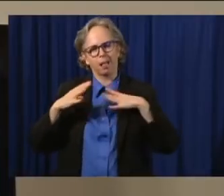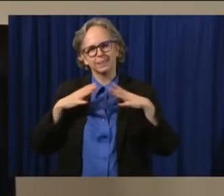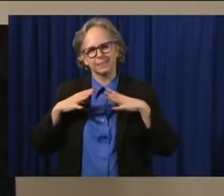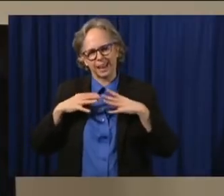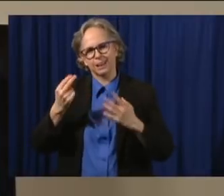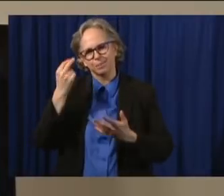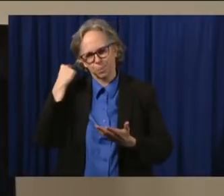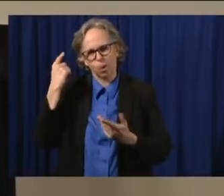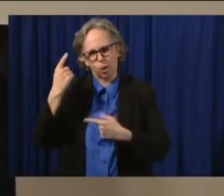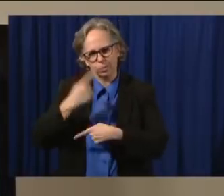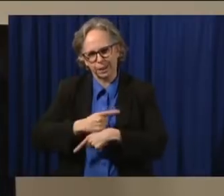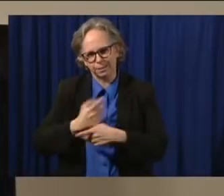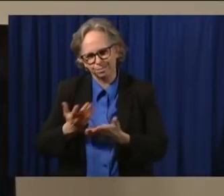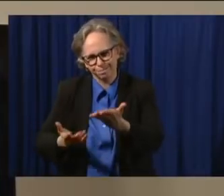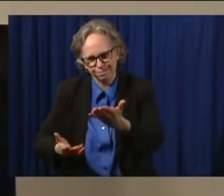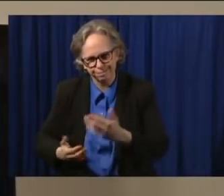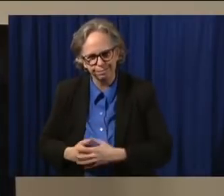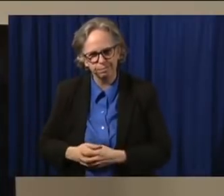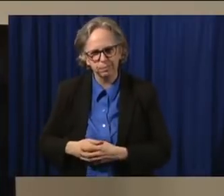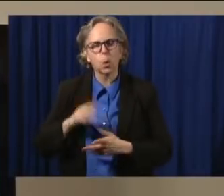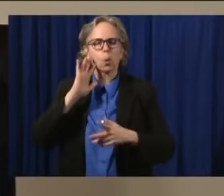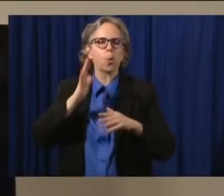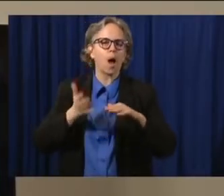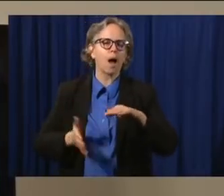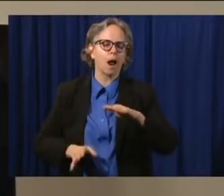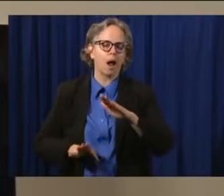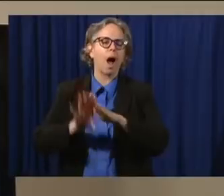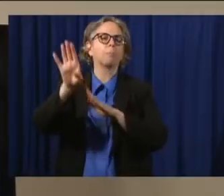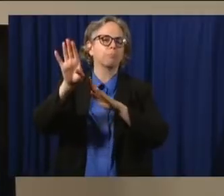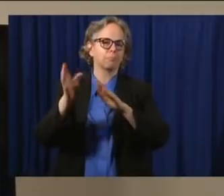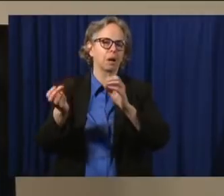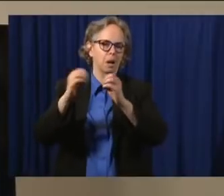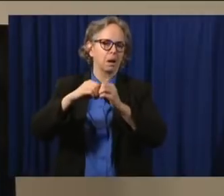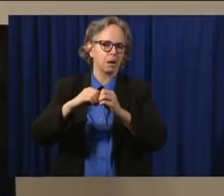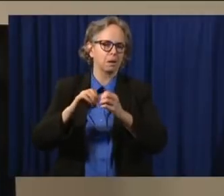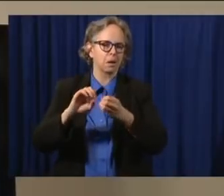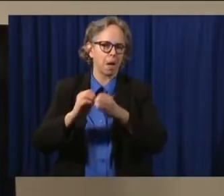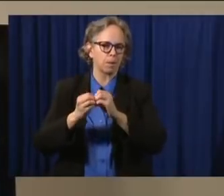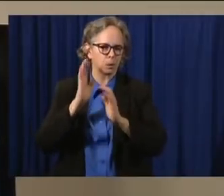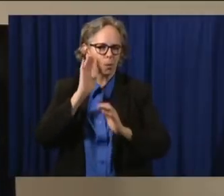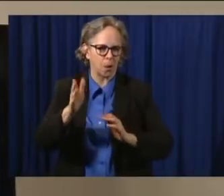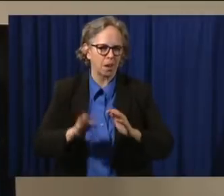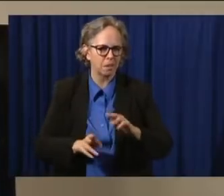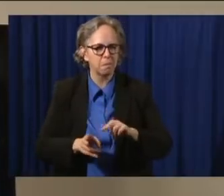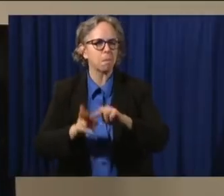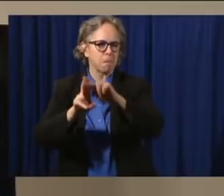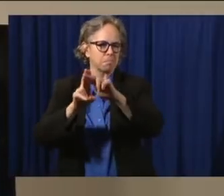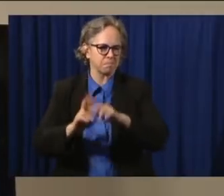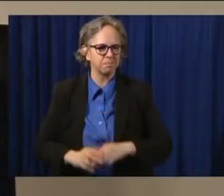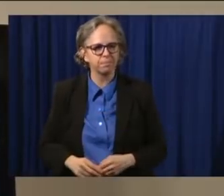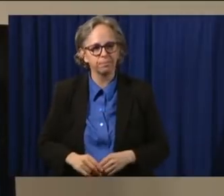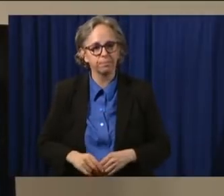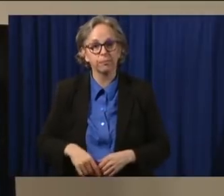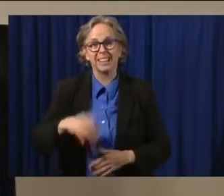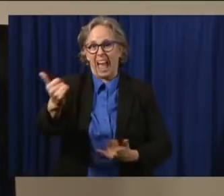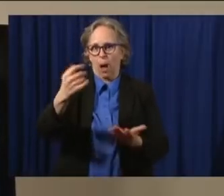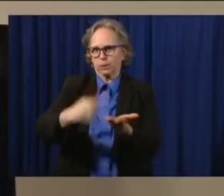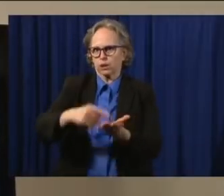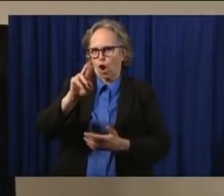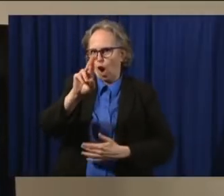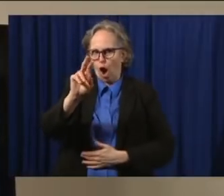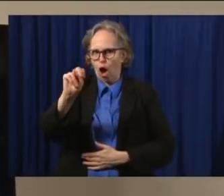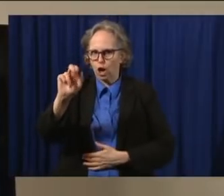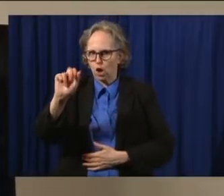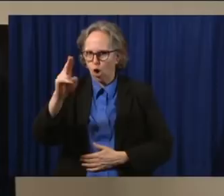pretty high uptick with the start of the week. And next. Our R-naught numbers, again, we're